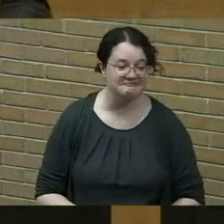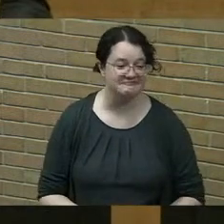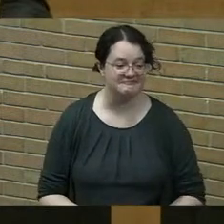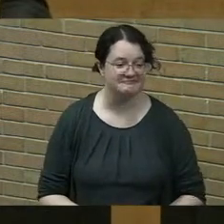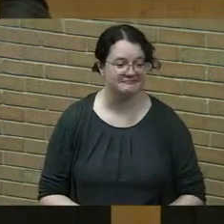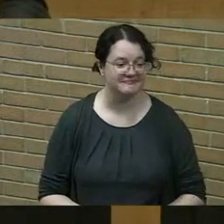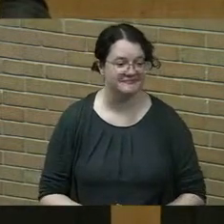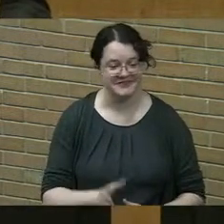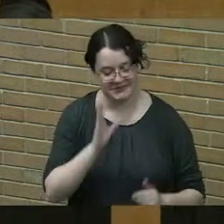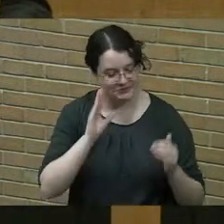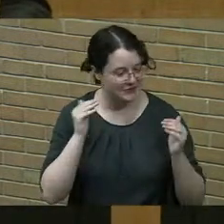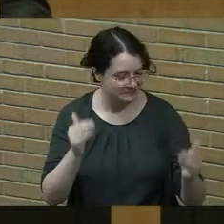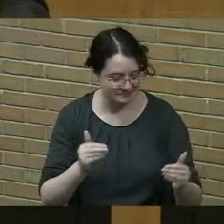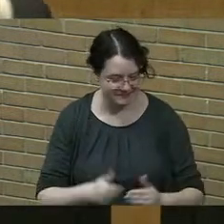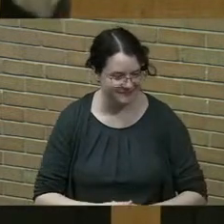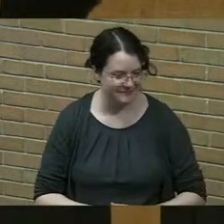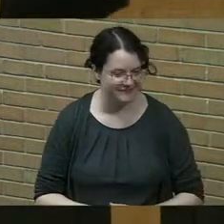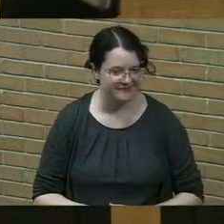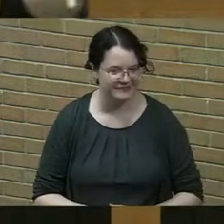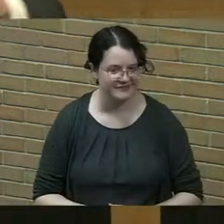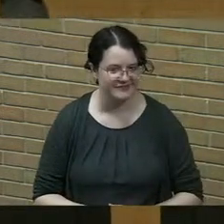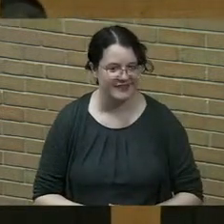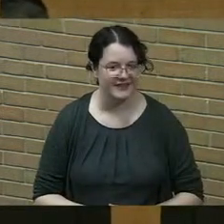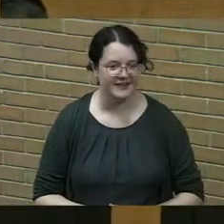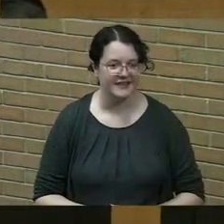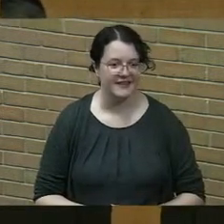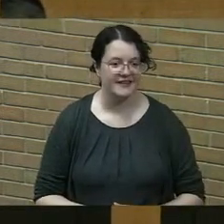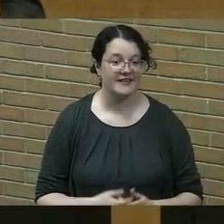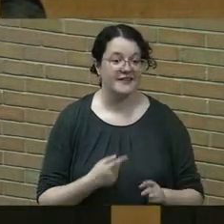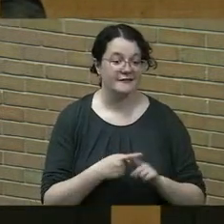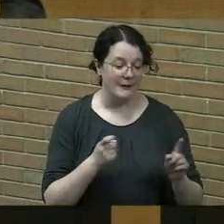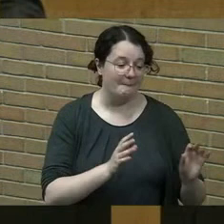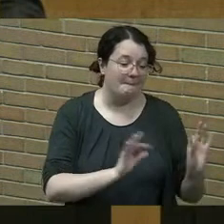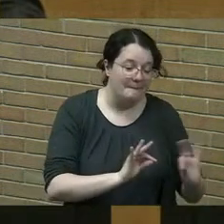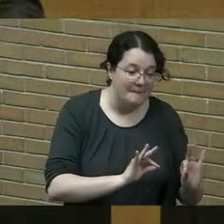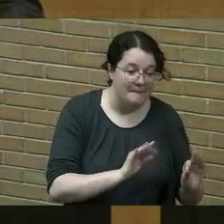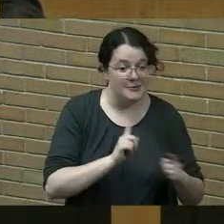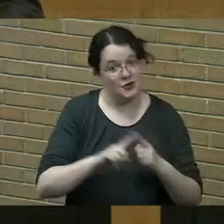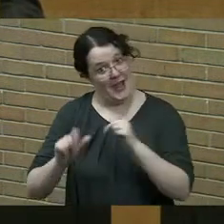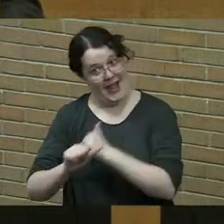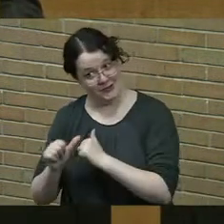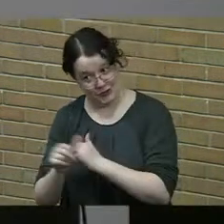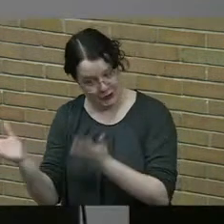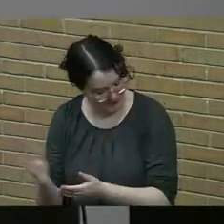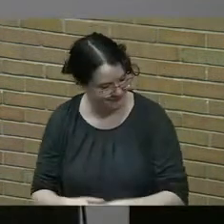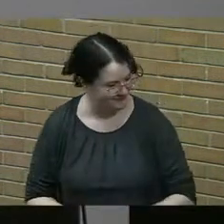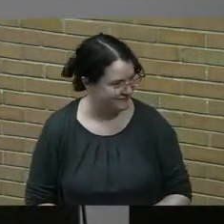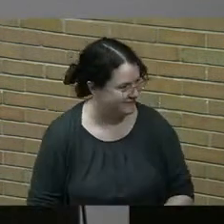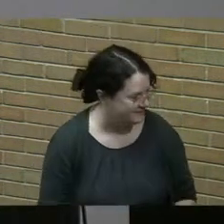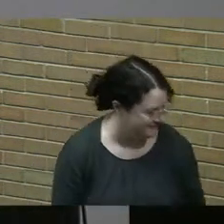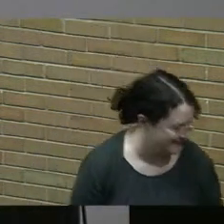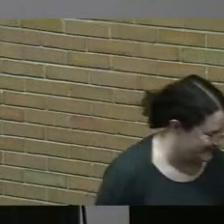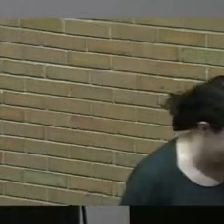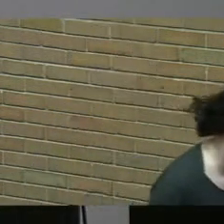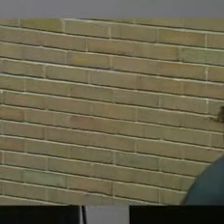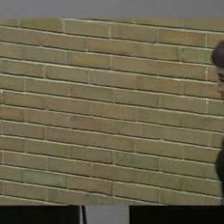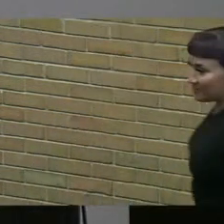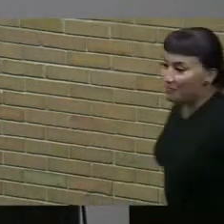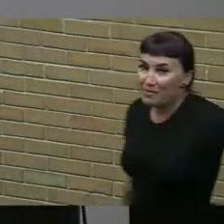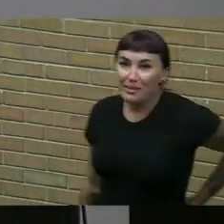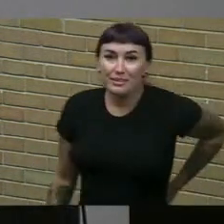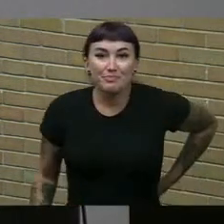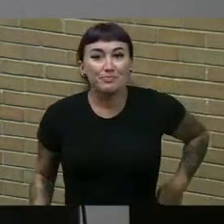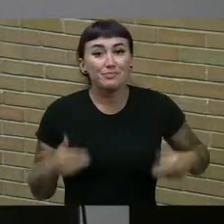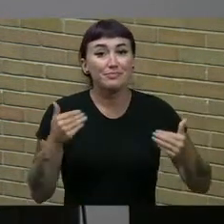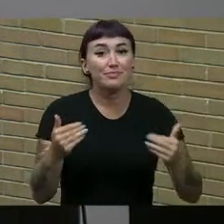moving from the sublime to the hazardous. Into the, yes. So the next matter seeks to